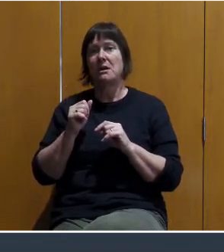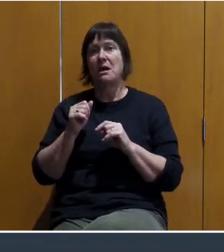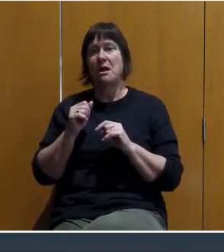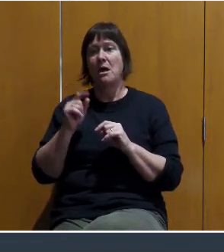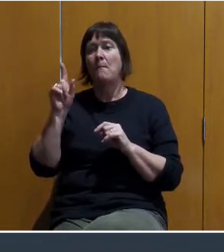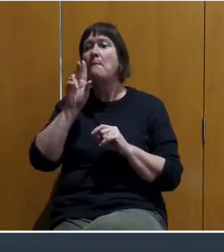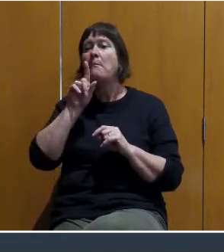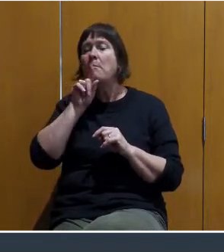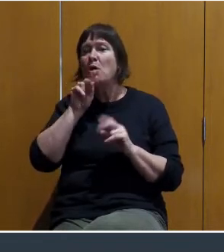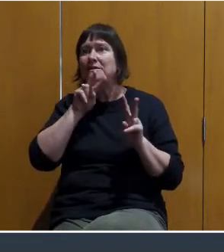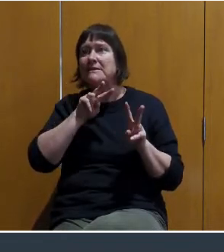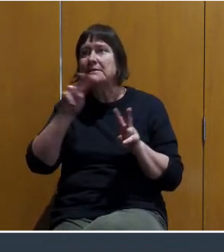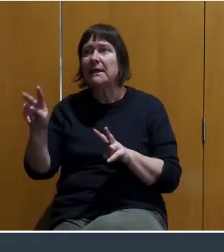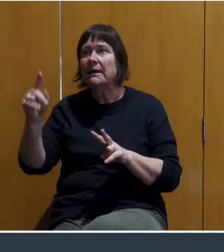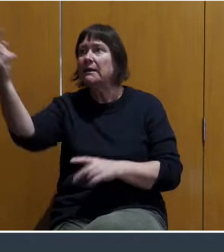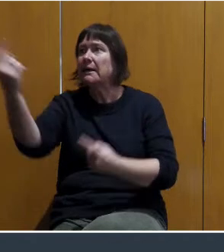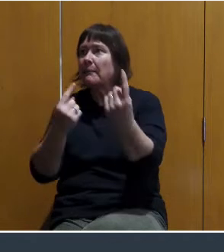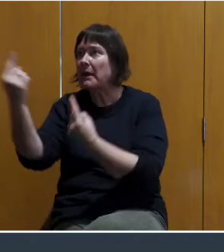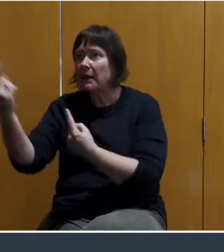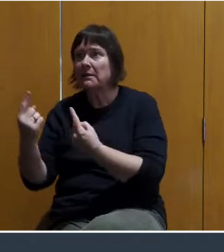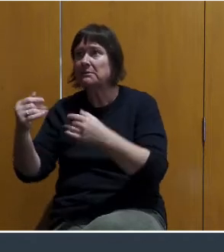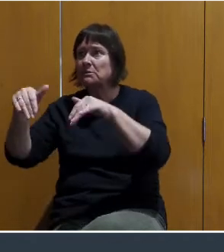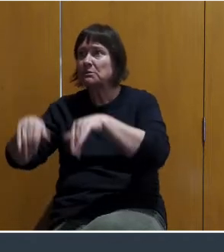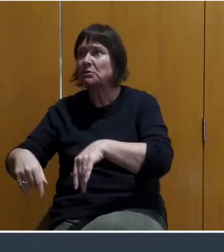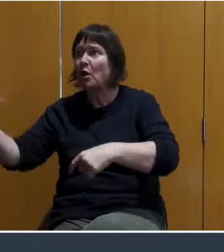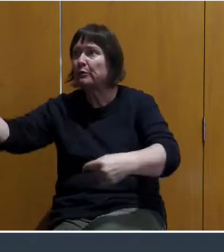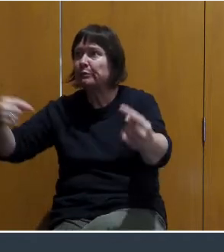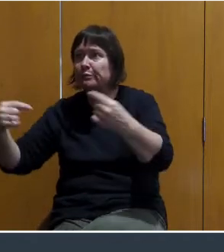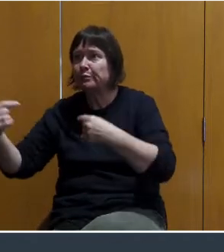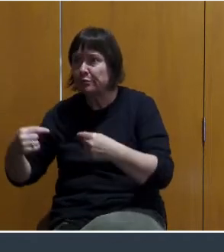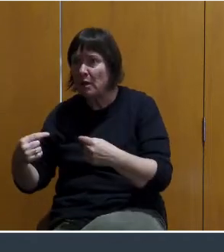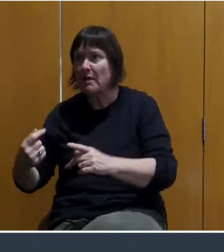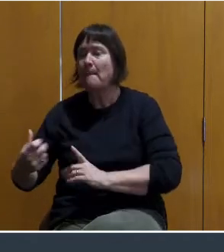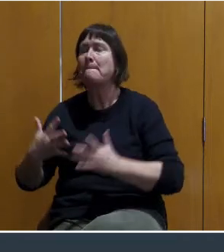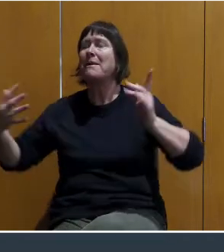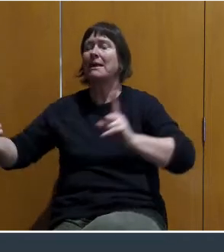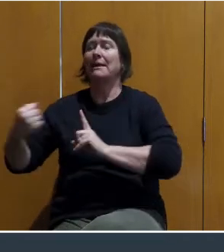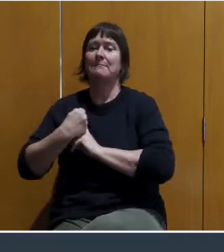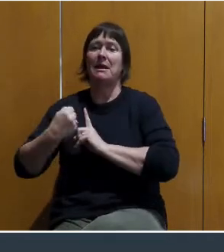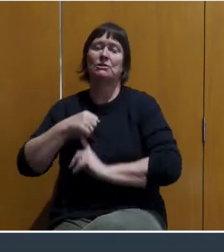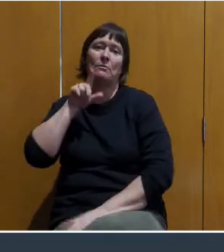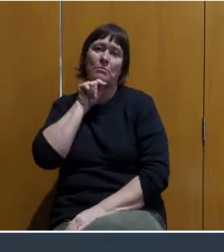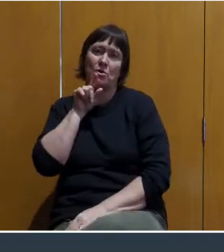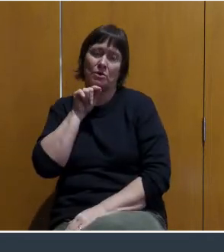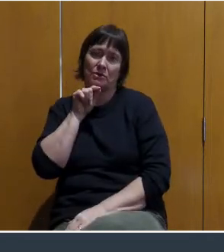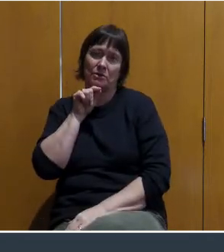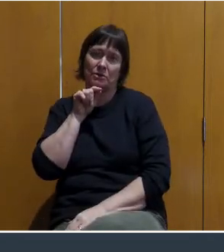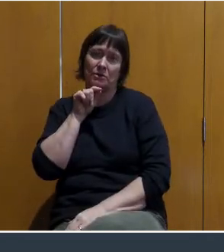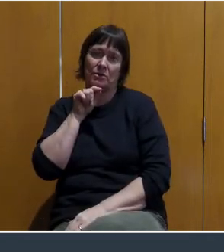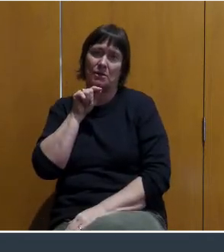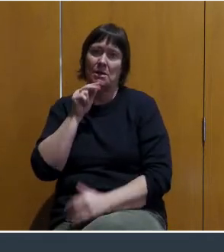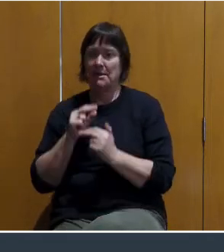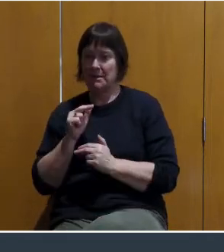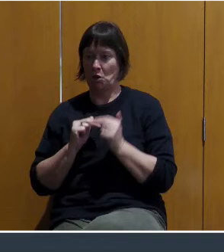intrusion. So any increased frequency of people and dogs on stop banks will have a